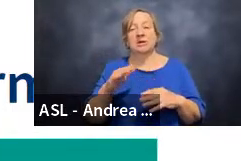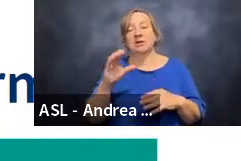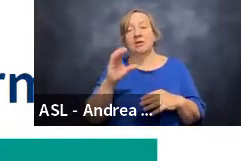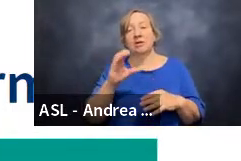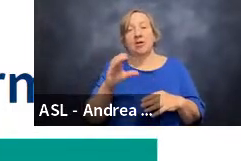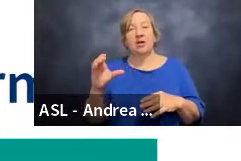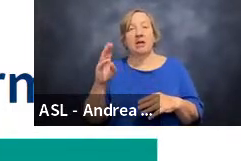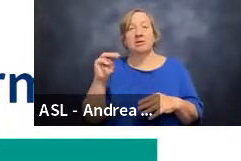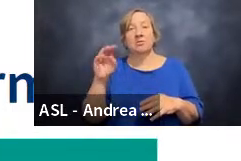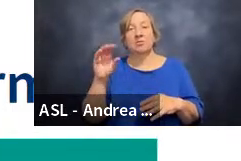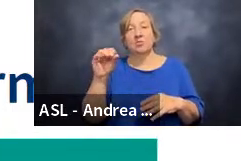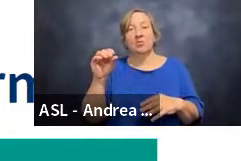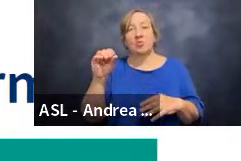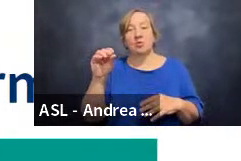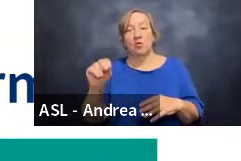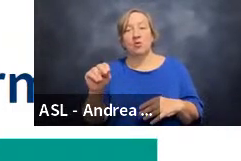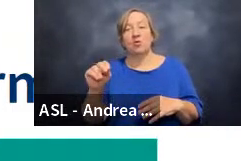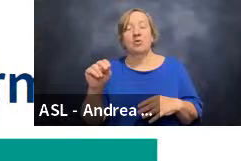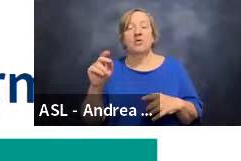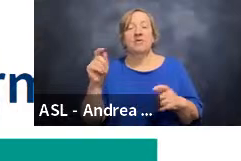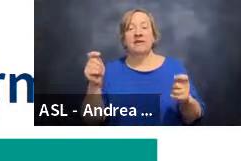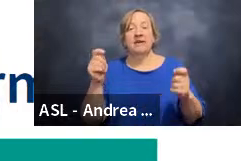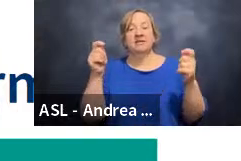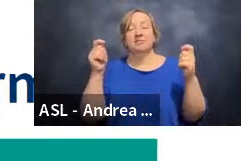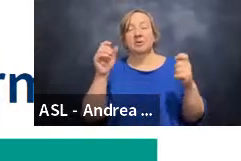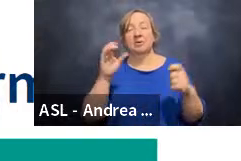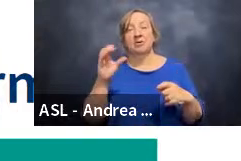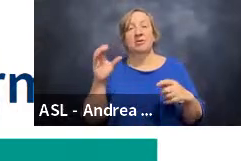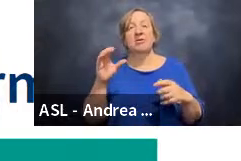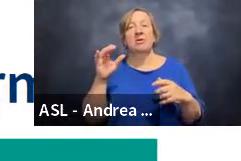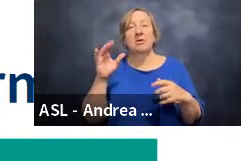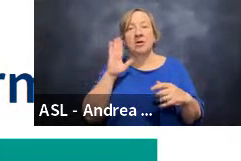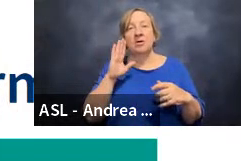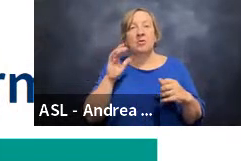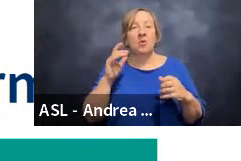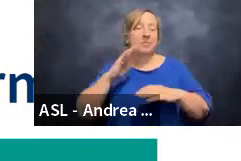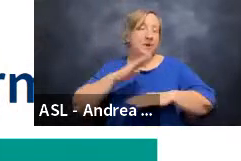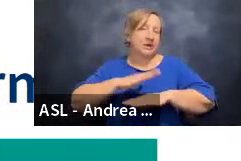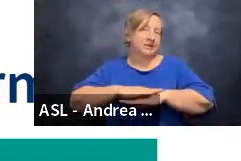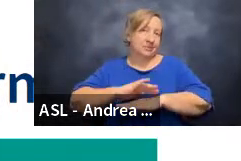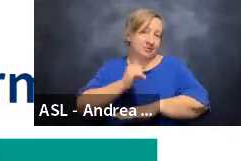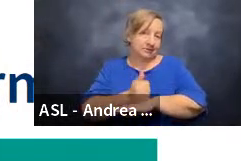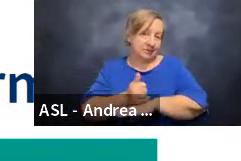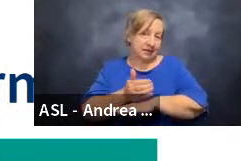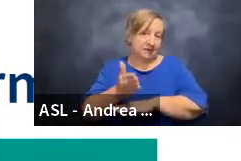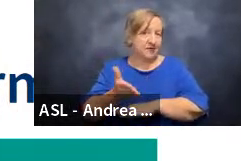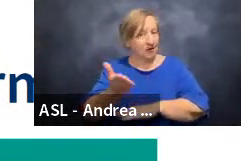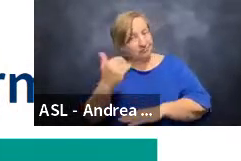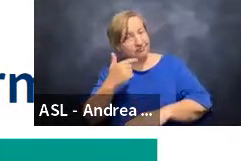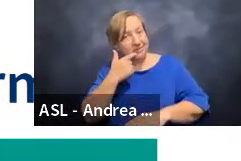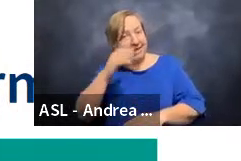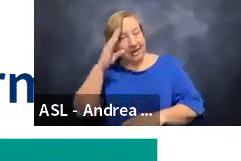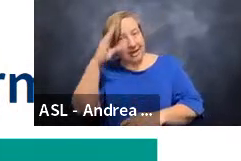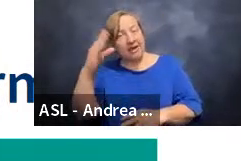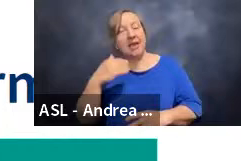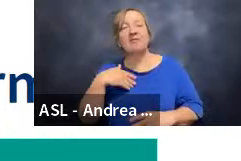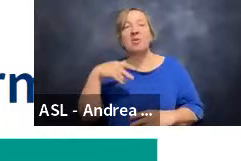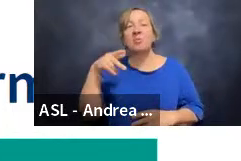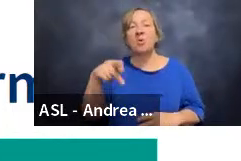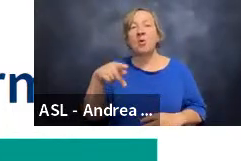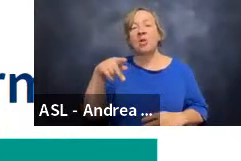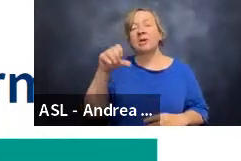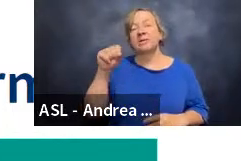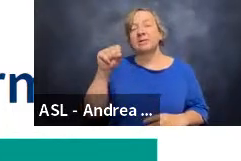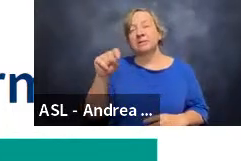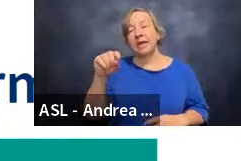this Saturday. We'll be there tabling. Stop by, say hi. We also have the Portland St. John's Farmers Market coming